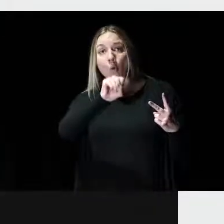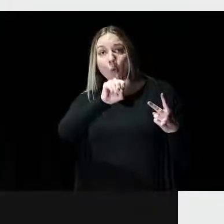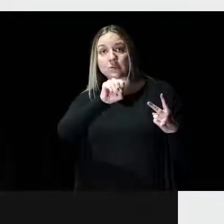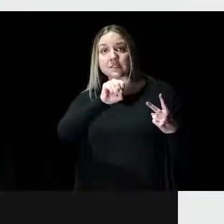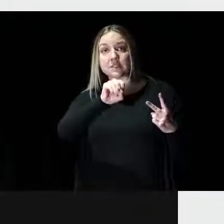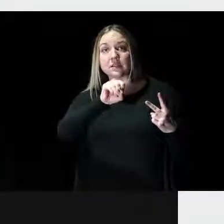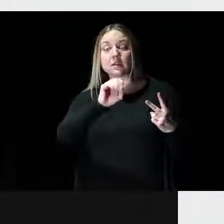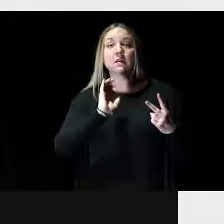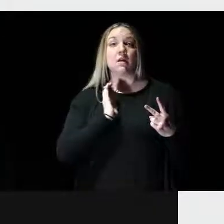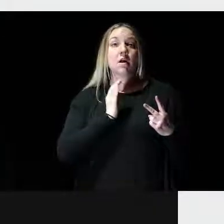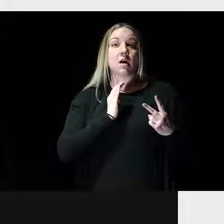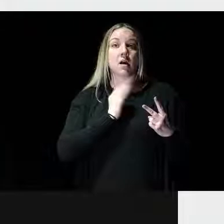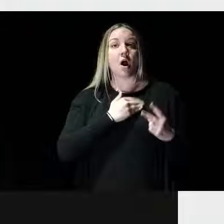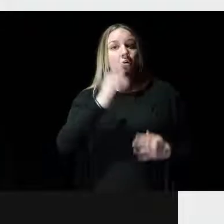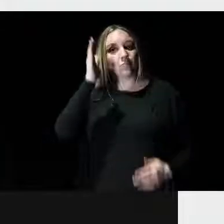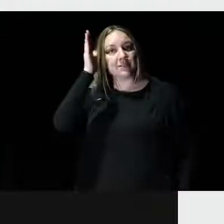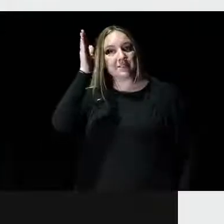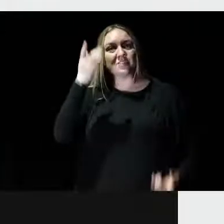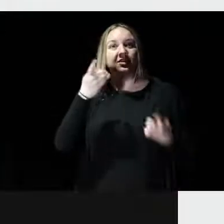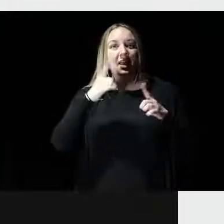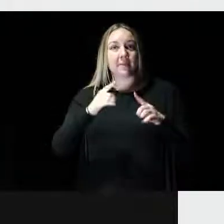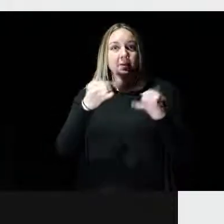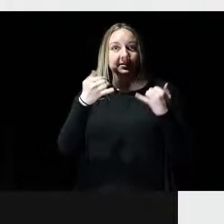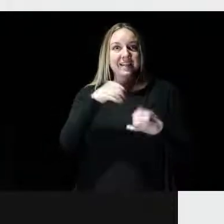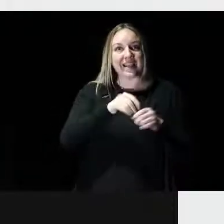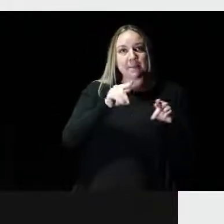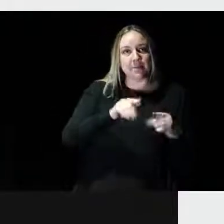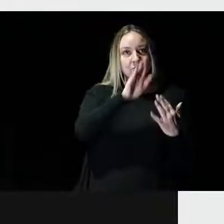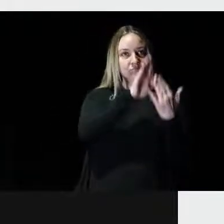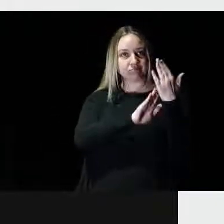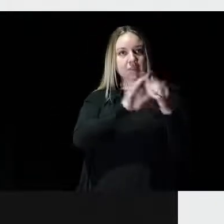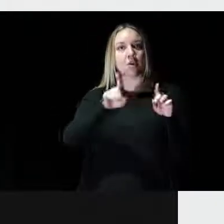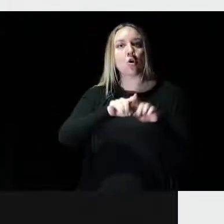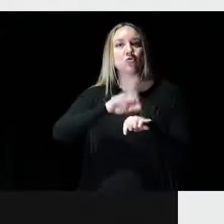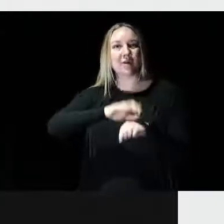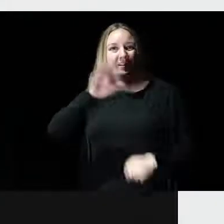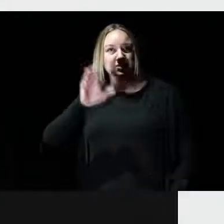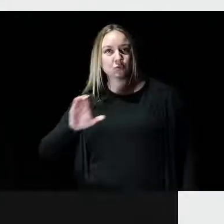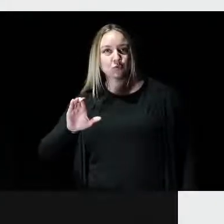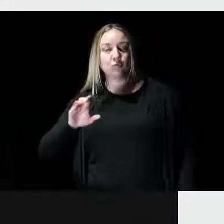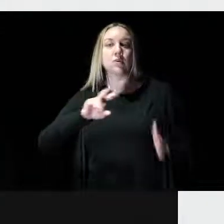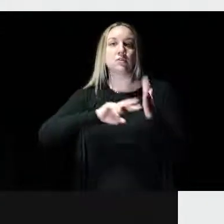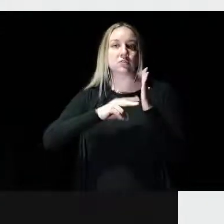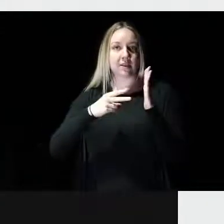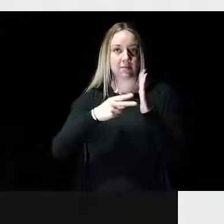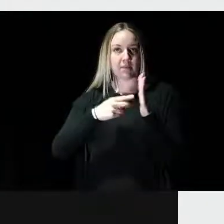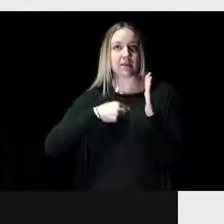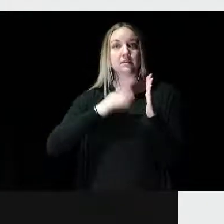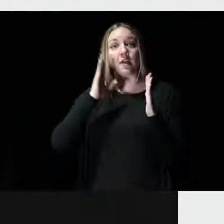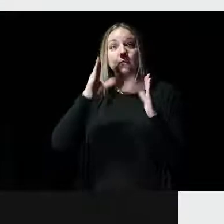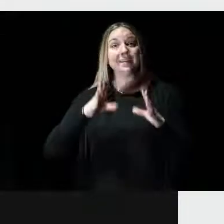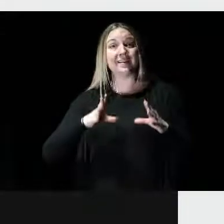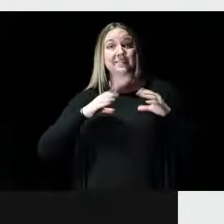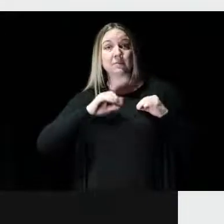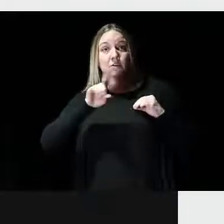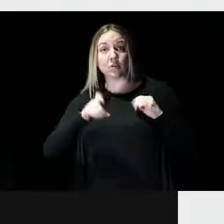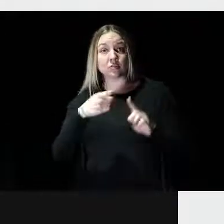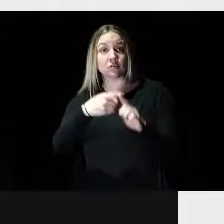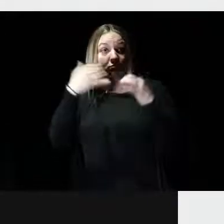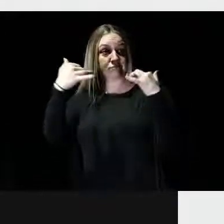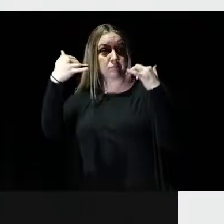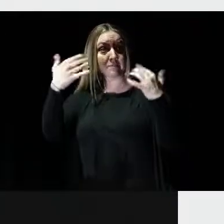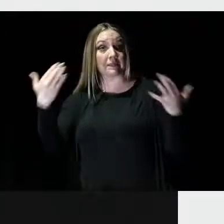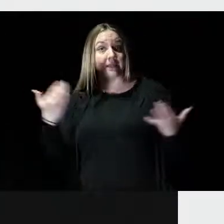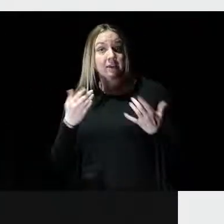presentation today is occurring in person and via Zoom concurrently, I will be rotating between questions from our live audience and